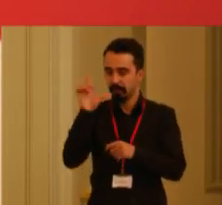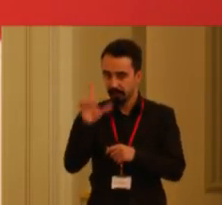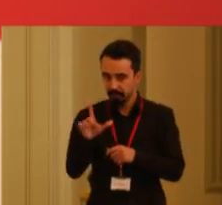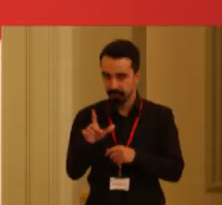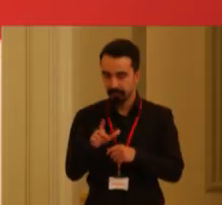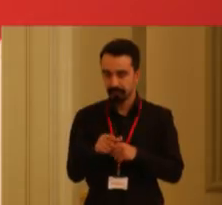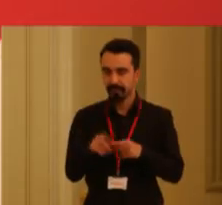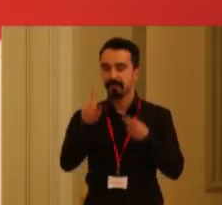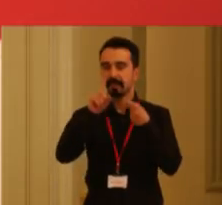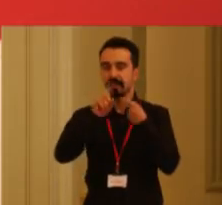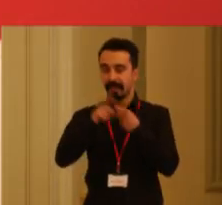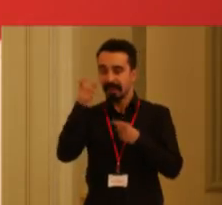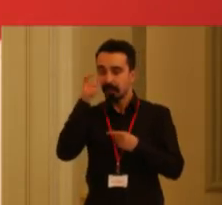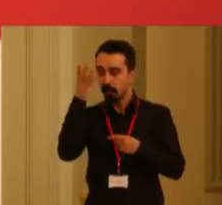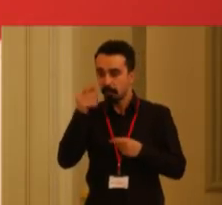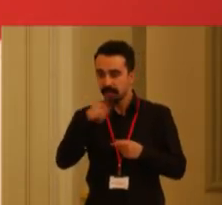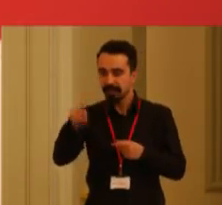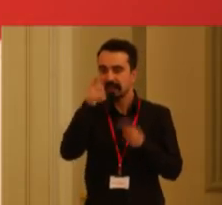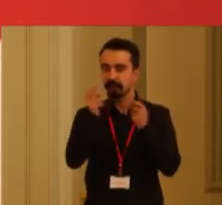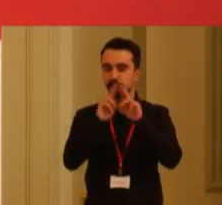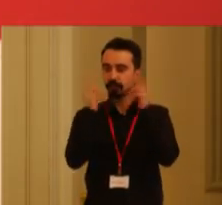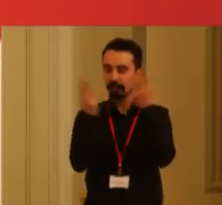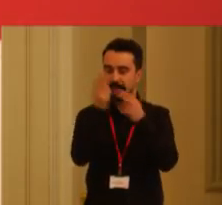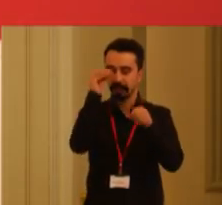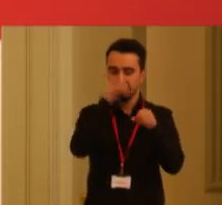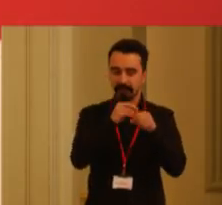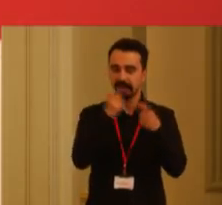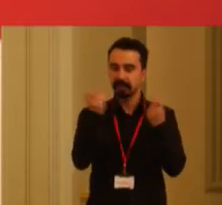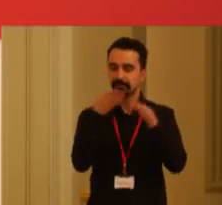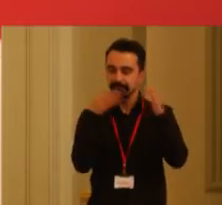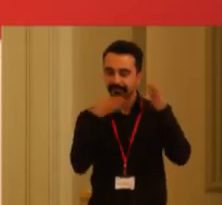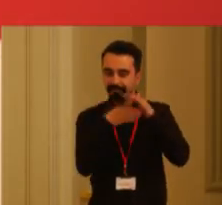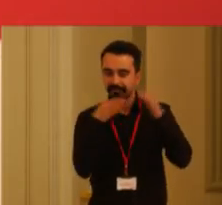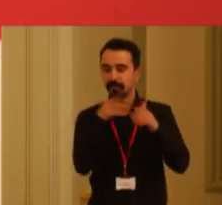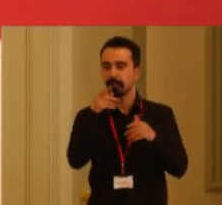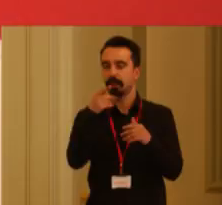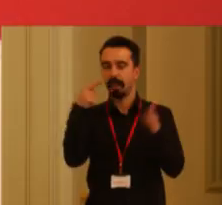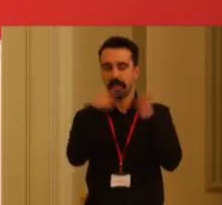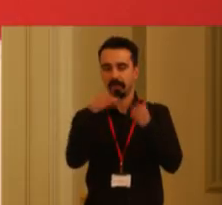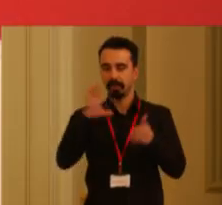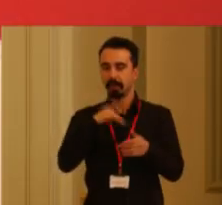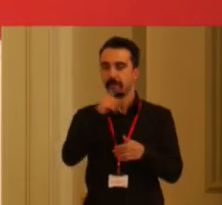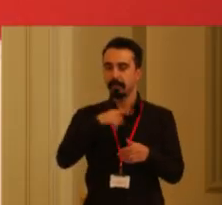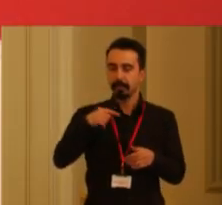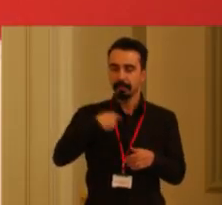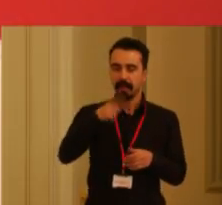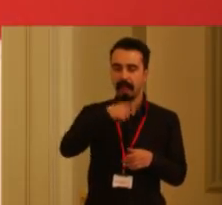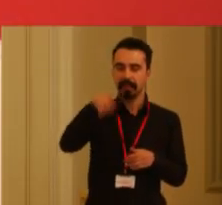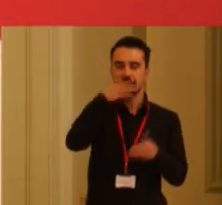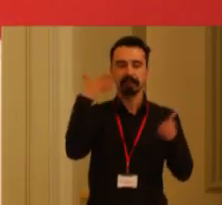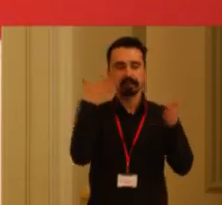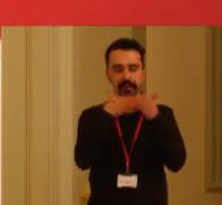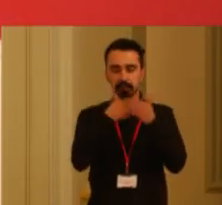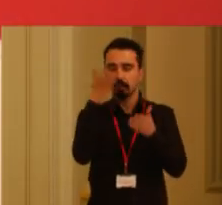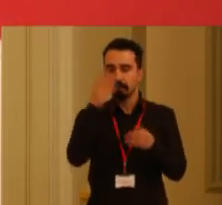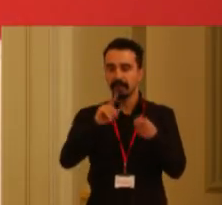like training in unconventional ways or for unconventional skills and capabilities. There's a great deal of